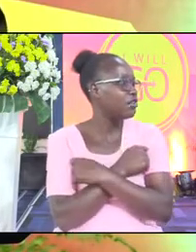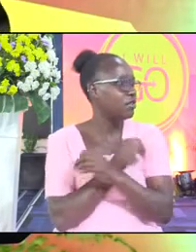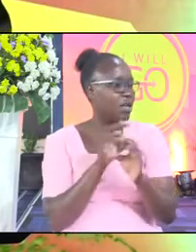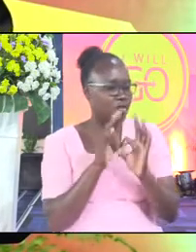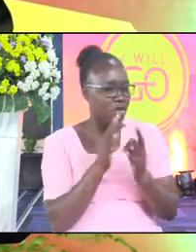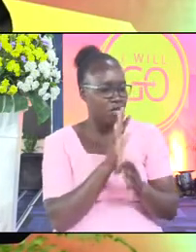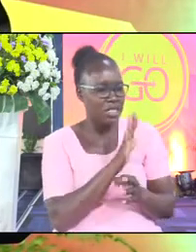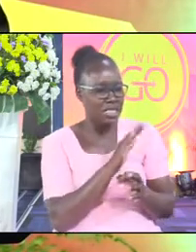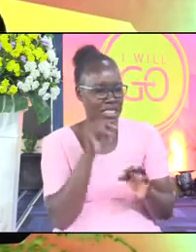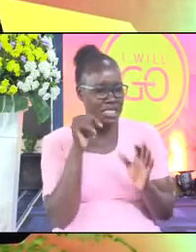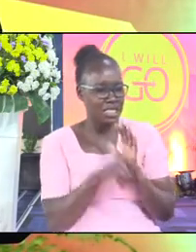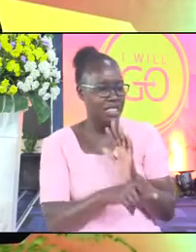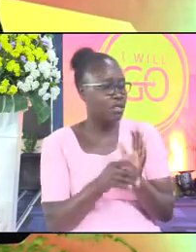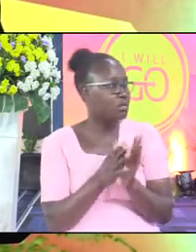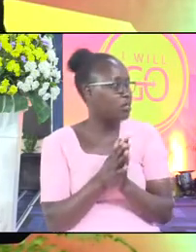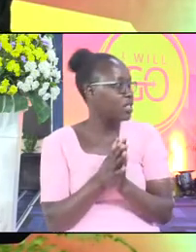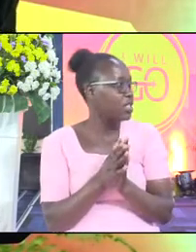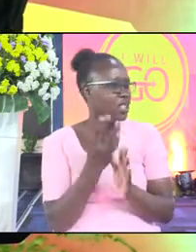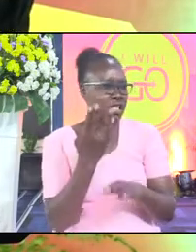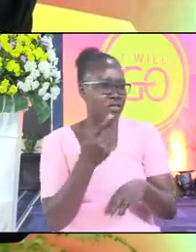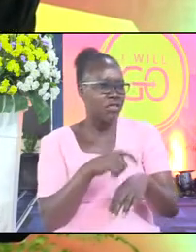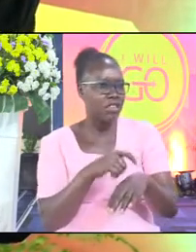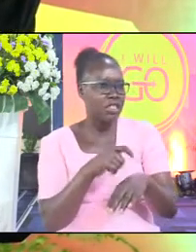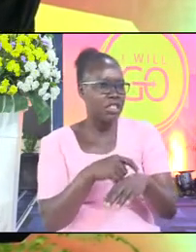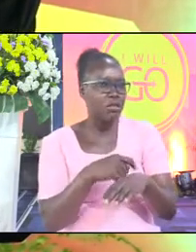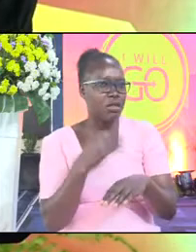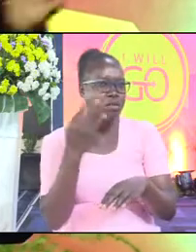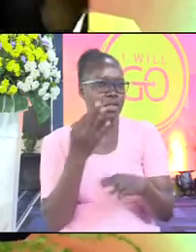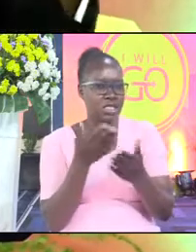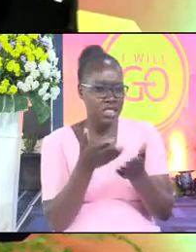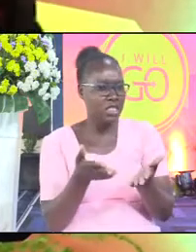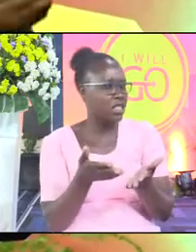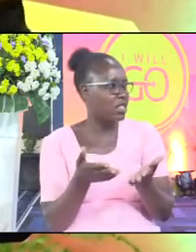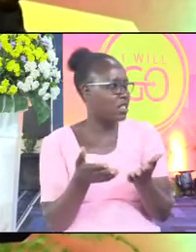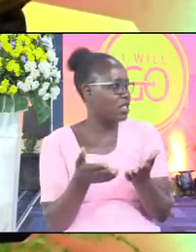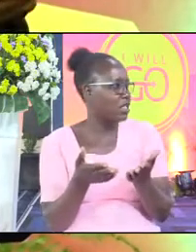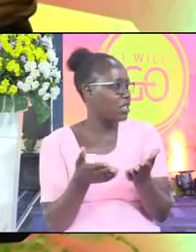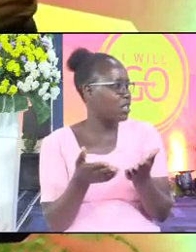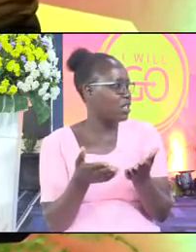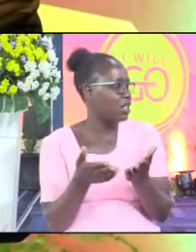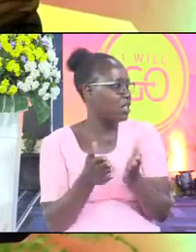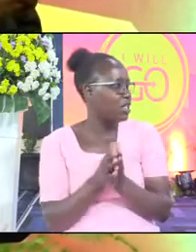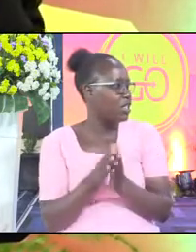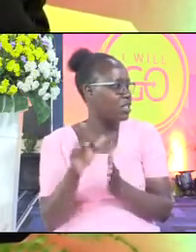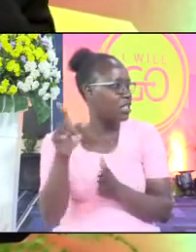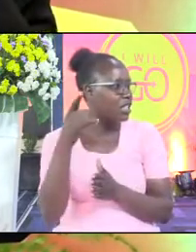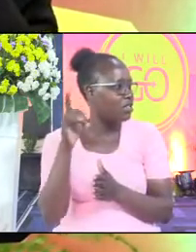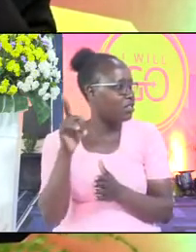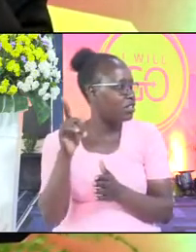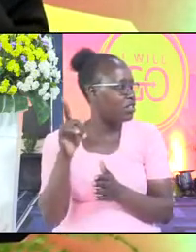family. I think this is the fourth time I'm preaching for you, Elpisha. Lavington,